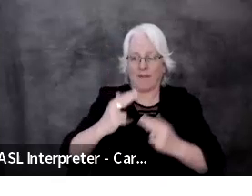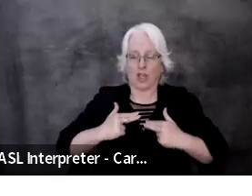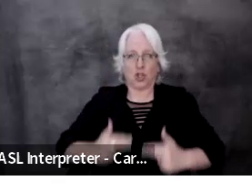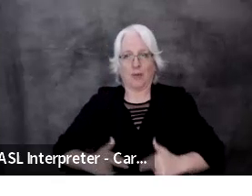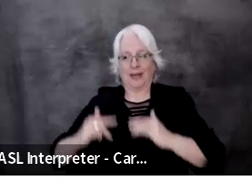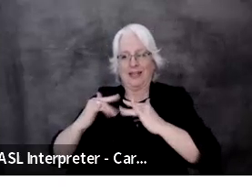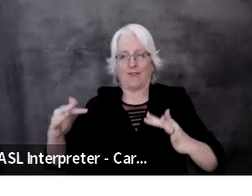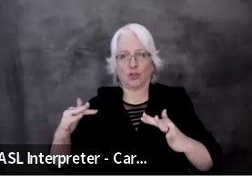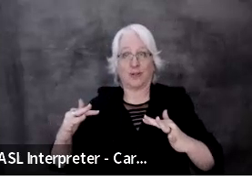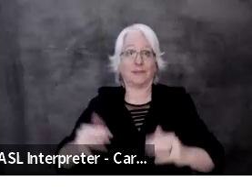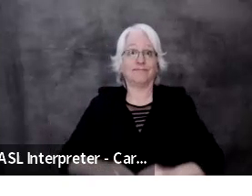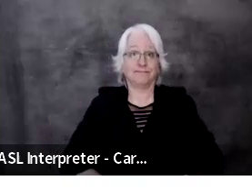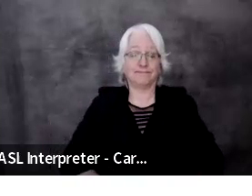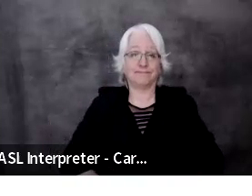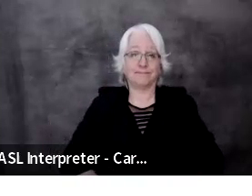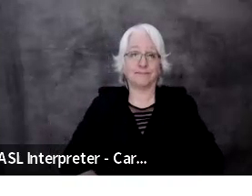diversity.